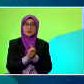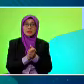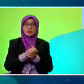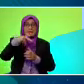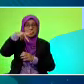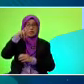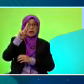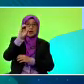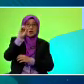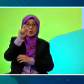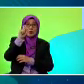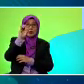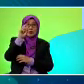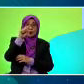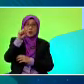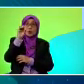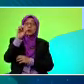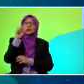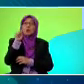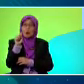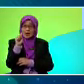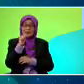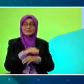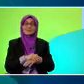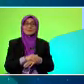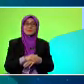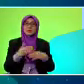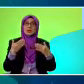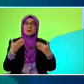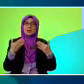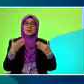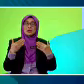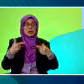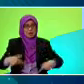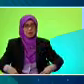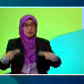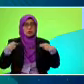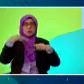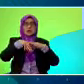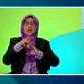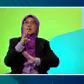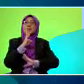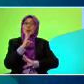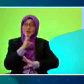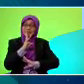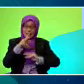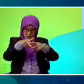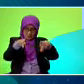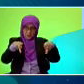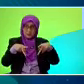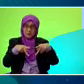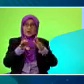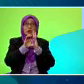protozoa. Protozoa move to find food and live in water bodies such as ponds. Examples of protozoa is paramecium